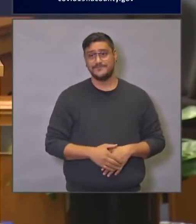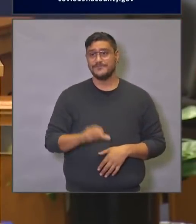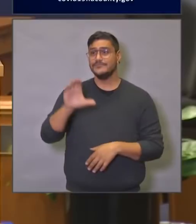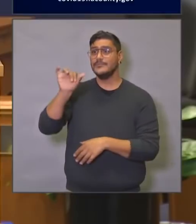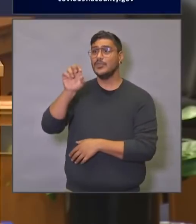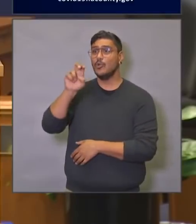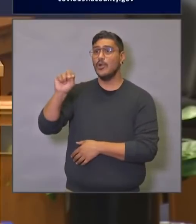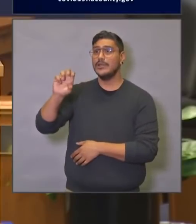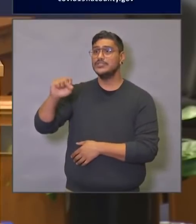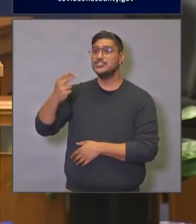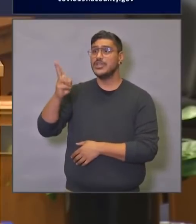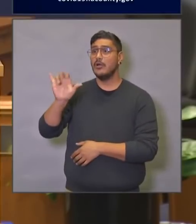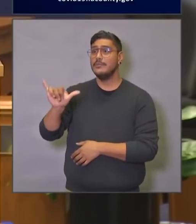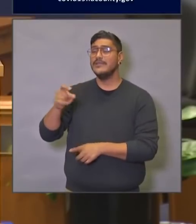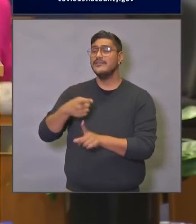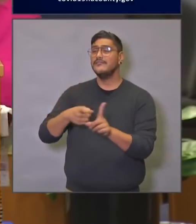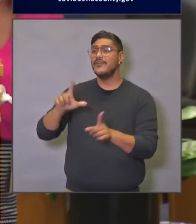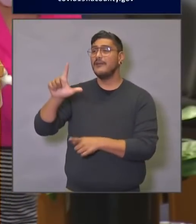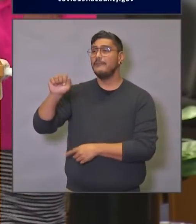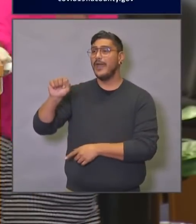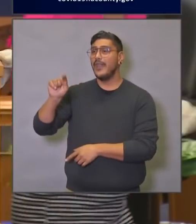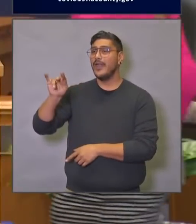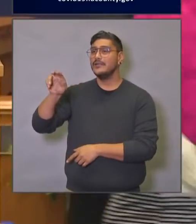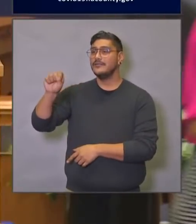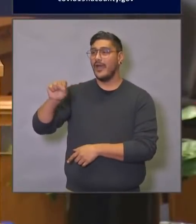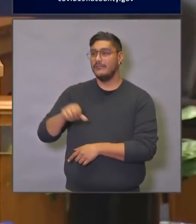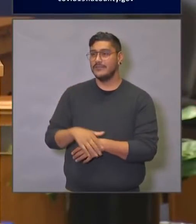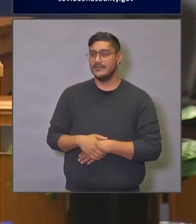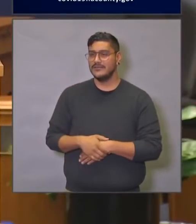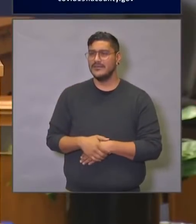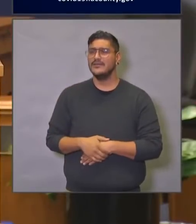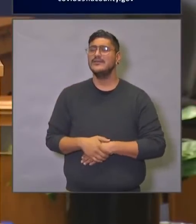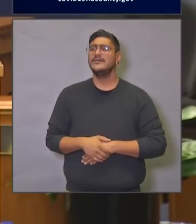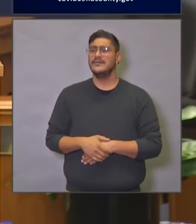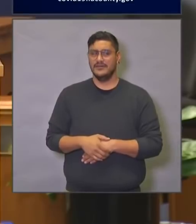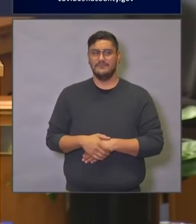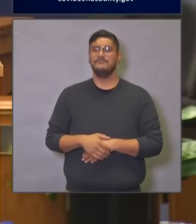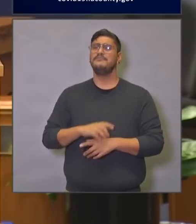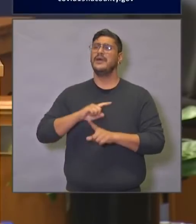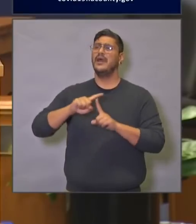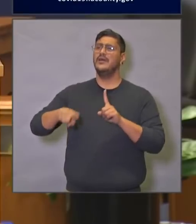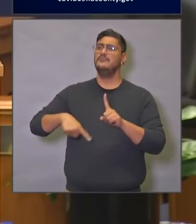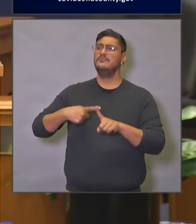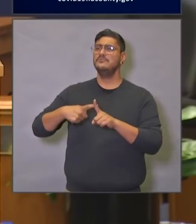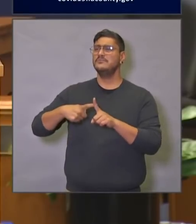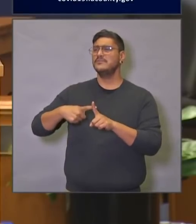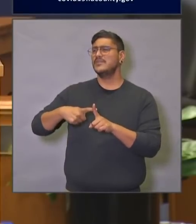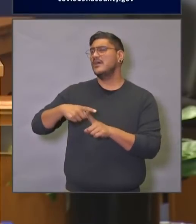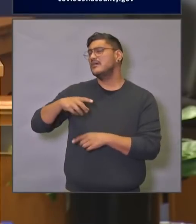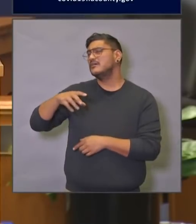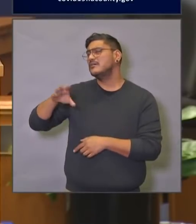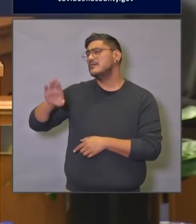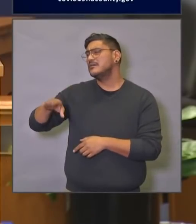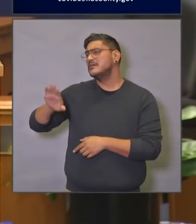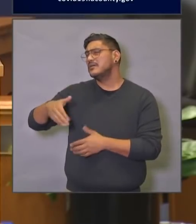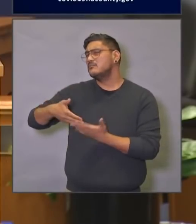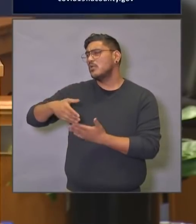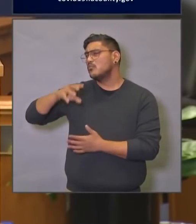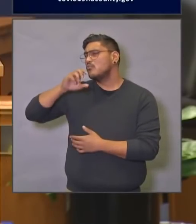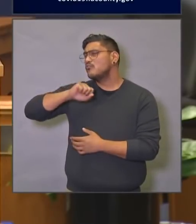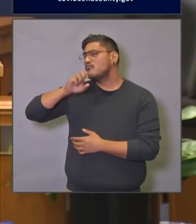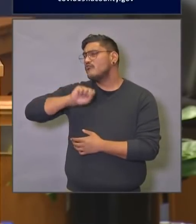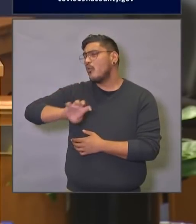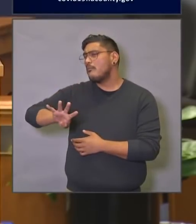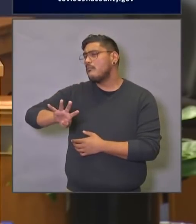Please go ahead. Hi, thanks for taking my question. In regards to the 4-month-old who had developed the IMFC, I'm